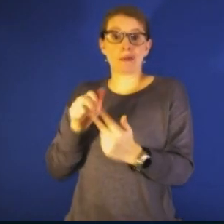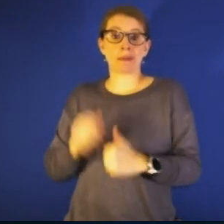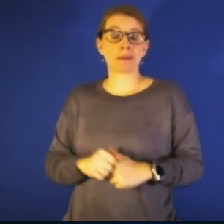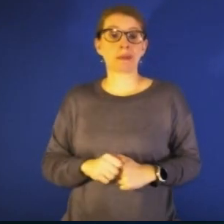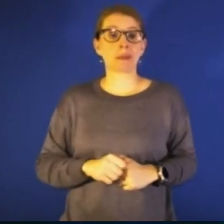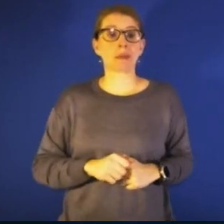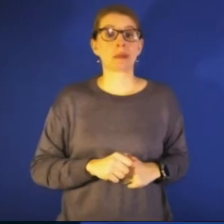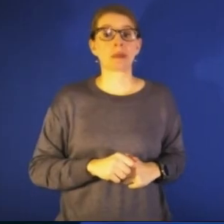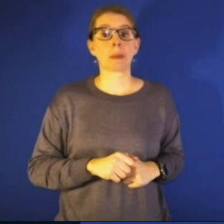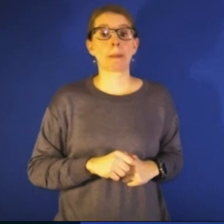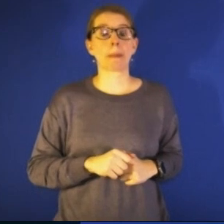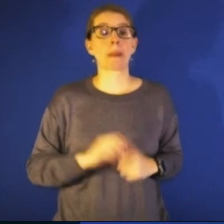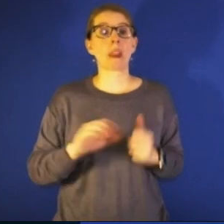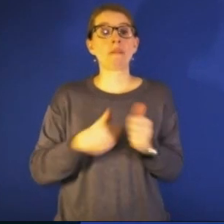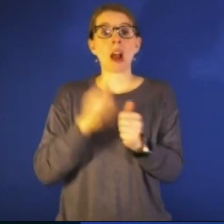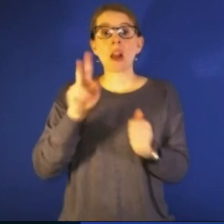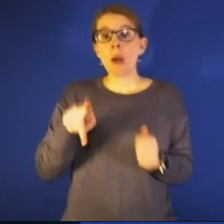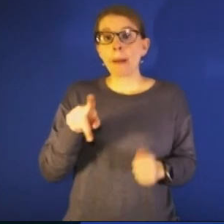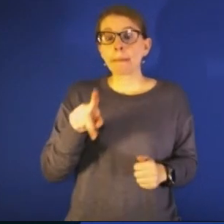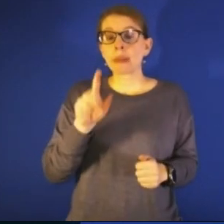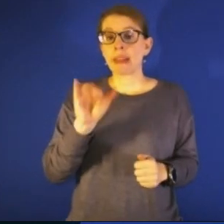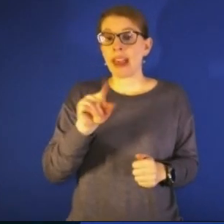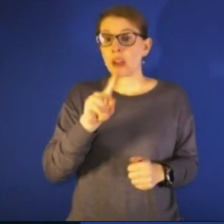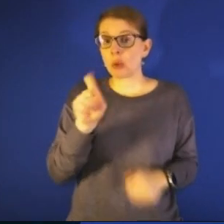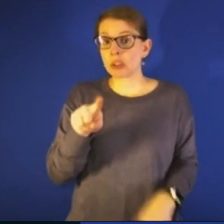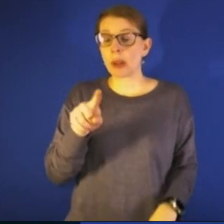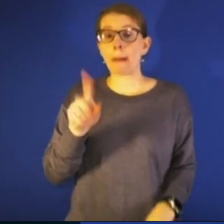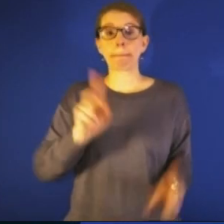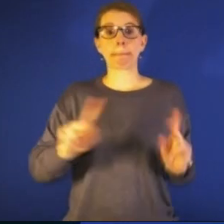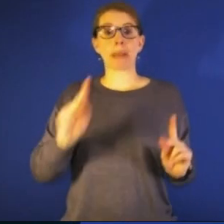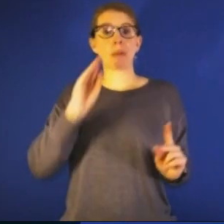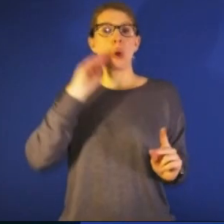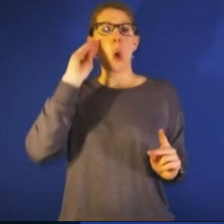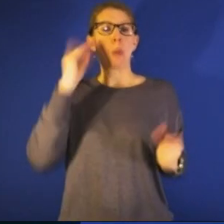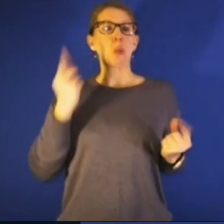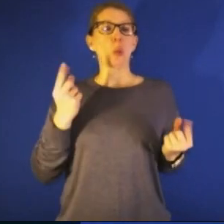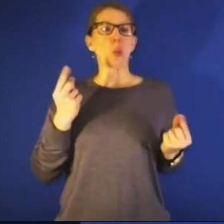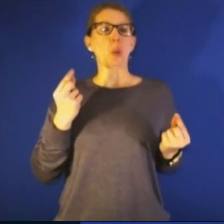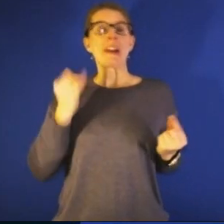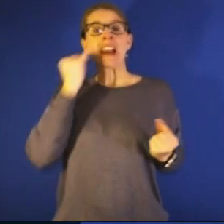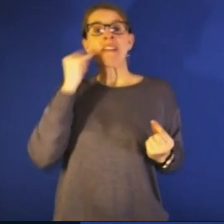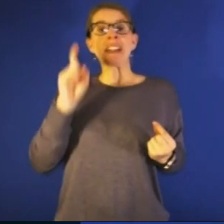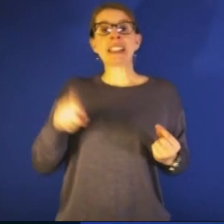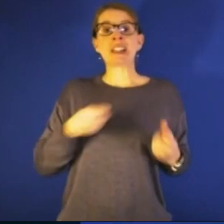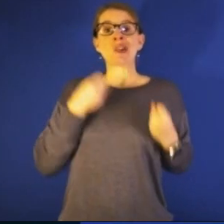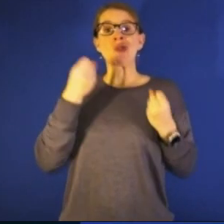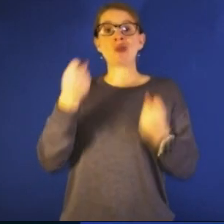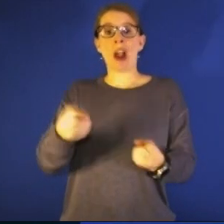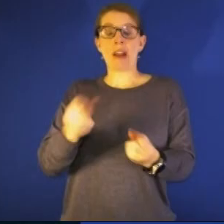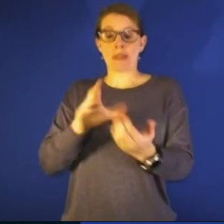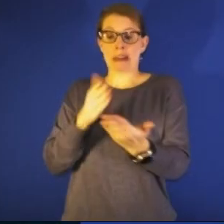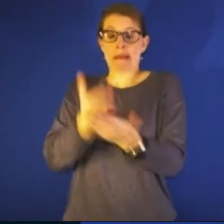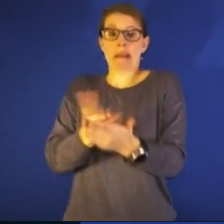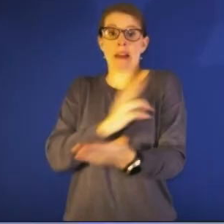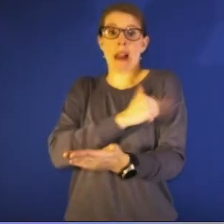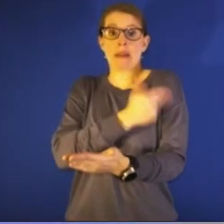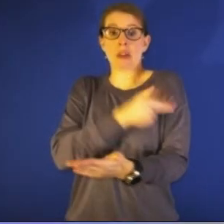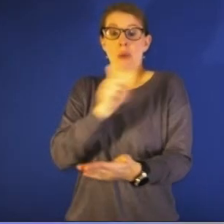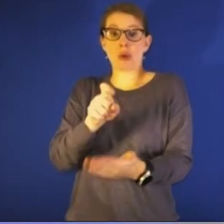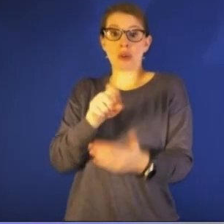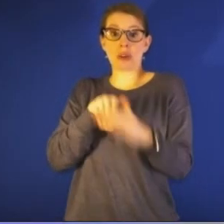follow-up to that question is, what do you want people at home to do if they need to drive themselves to the hospital? Are they supposed to go to urgent